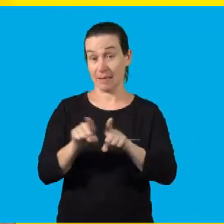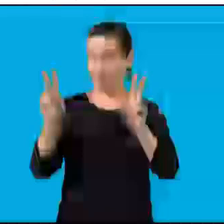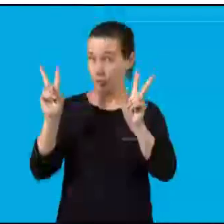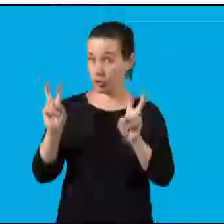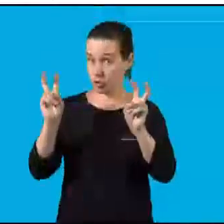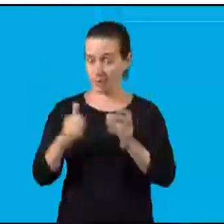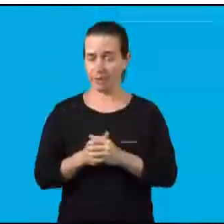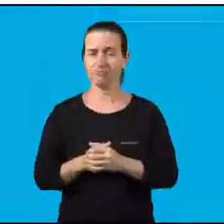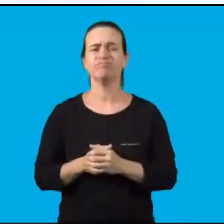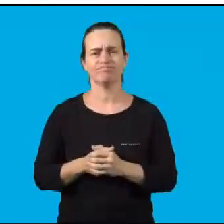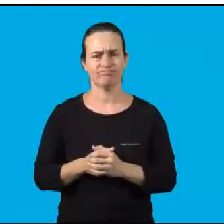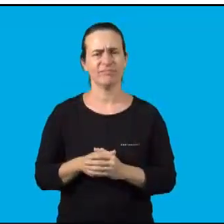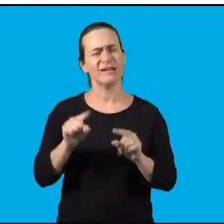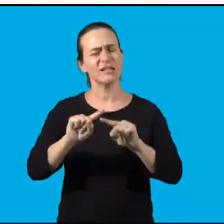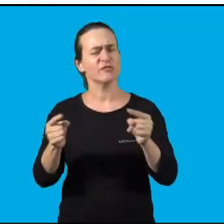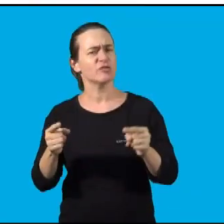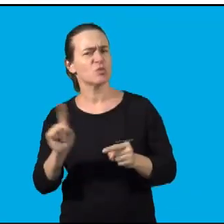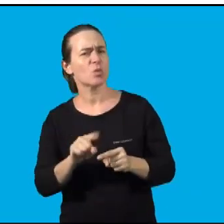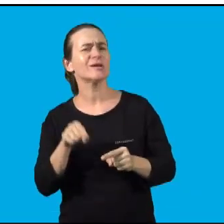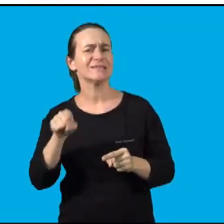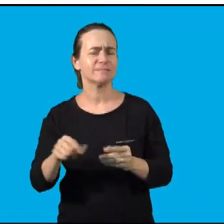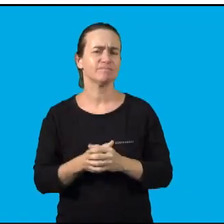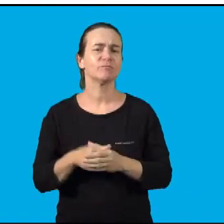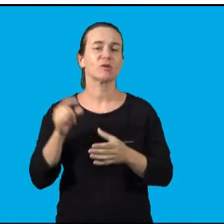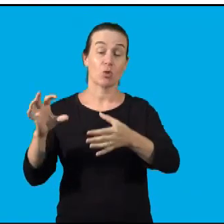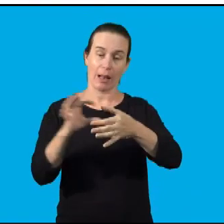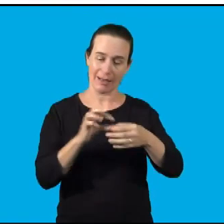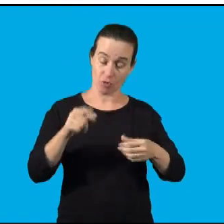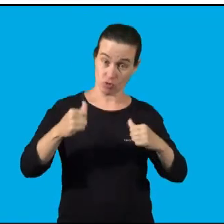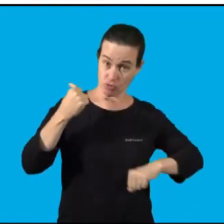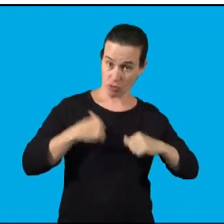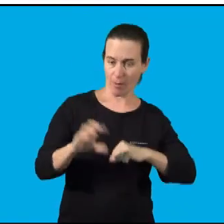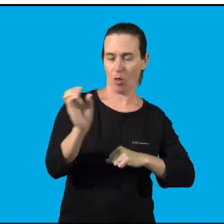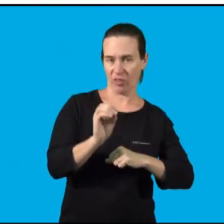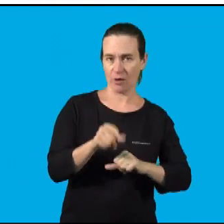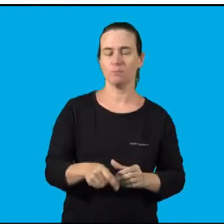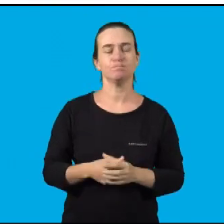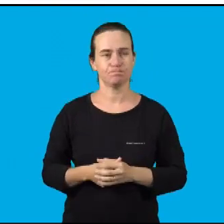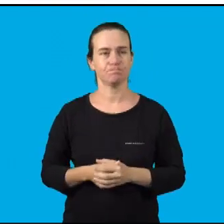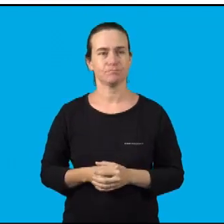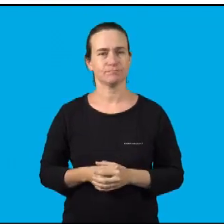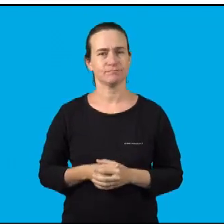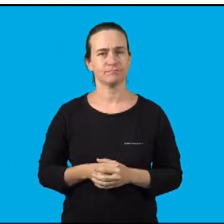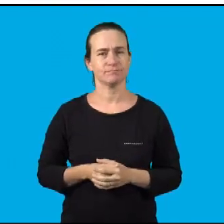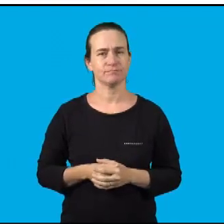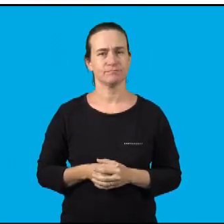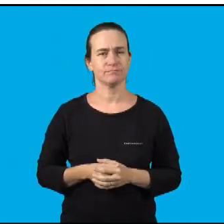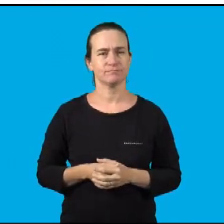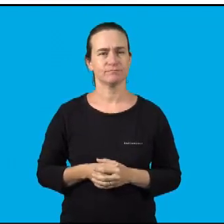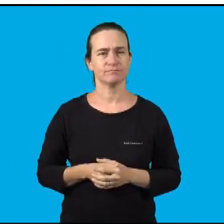as with Hamlet. The only difference is now it is in relation to the play Othello. So often you will see that there